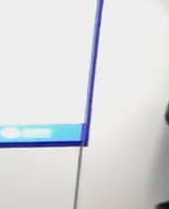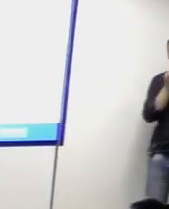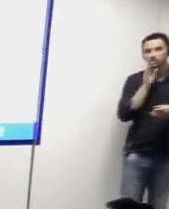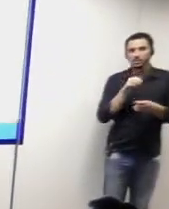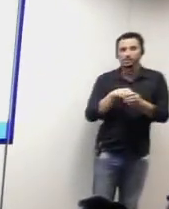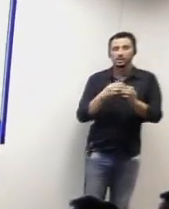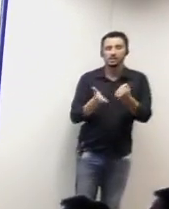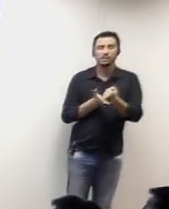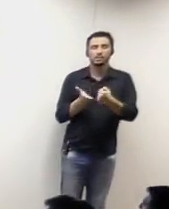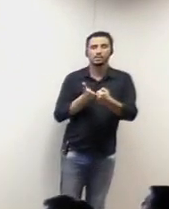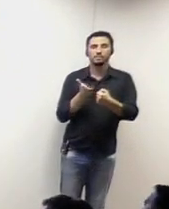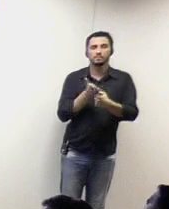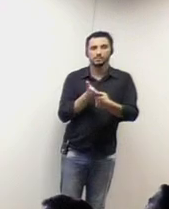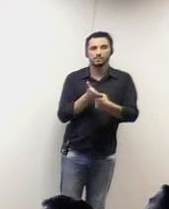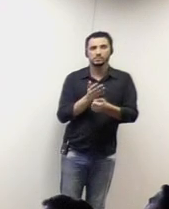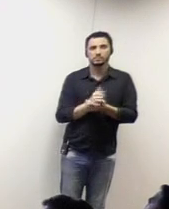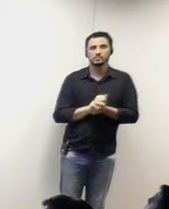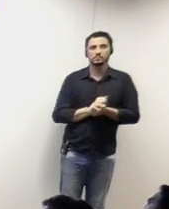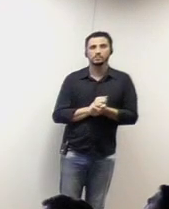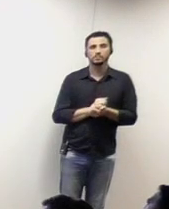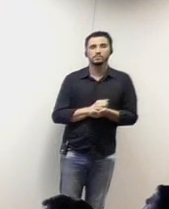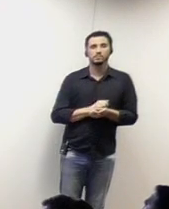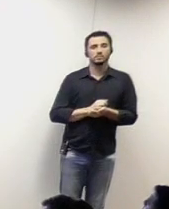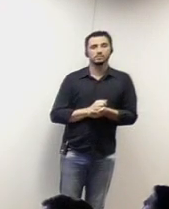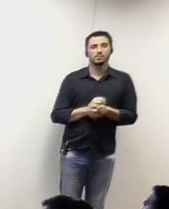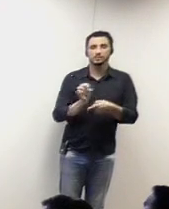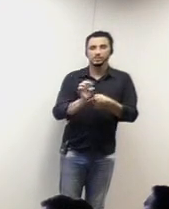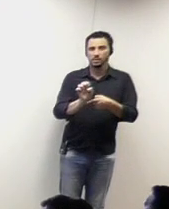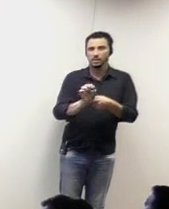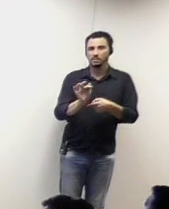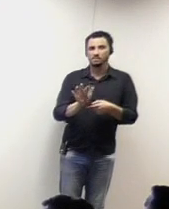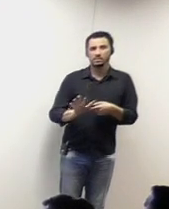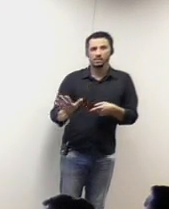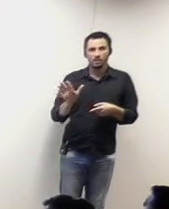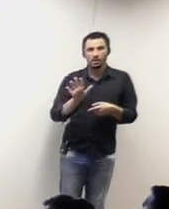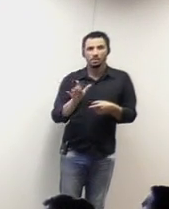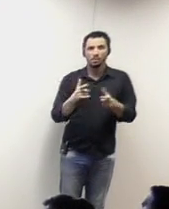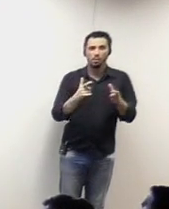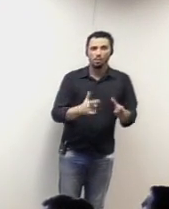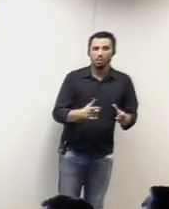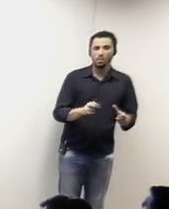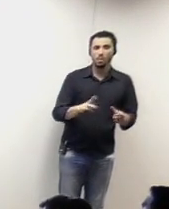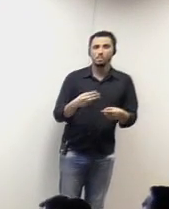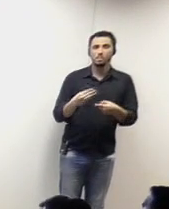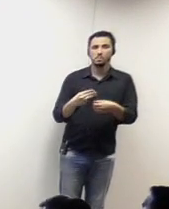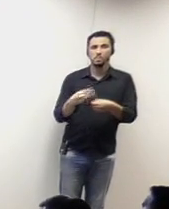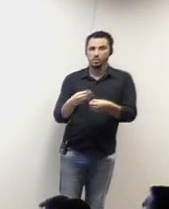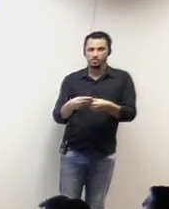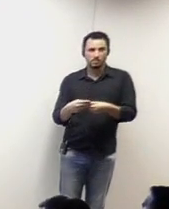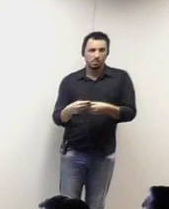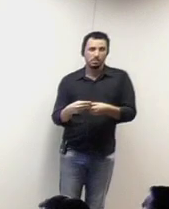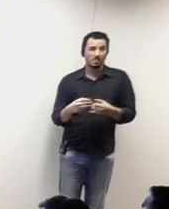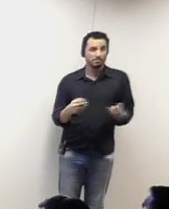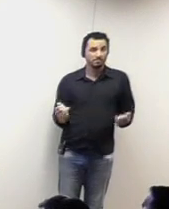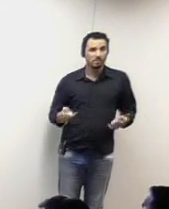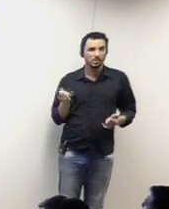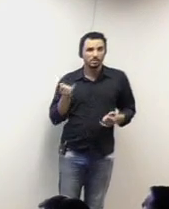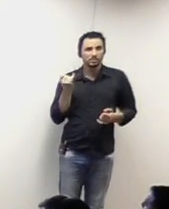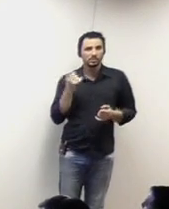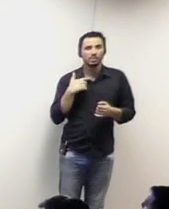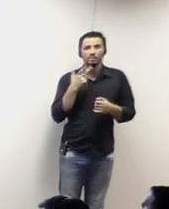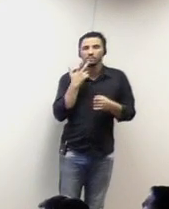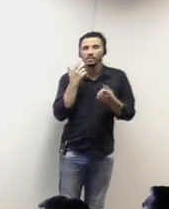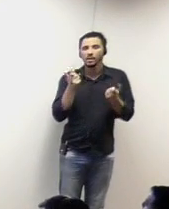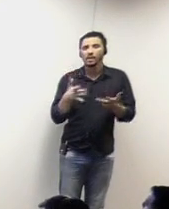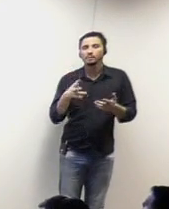state, local. So really important. I'm going to go over a few success stories. I showed